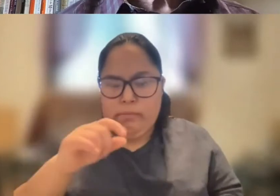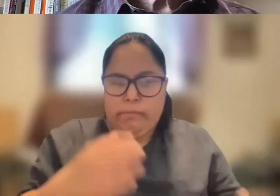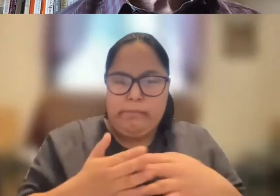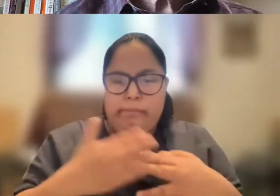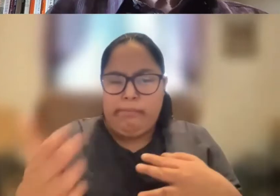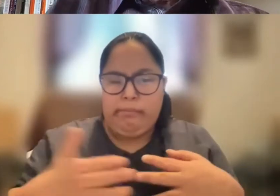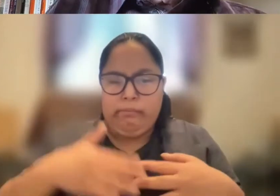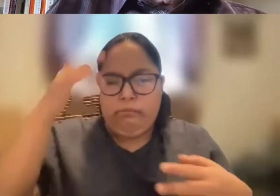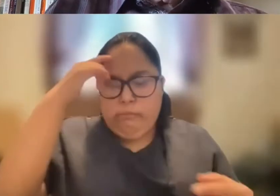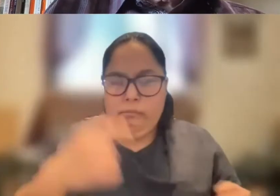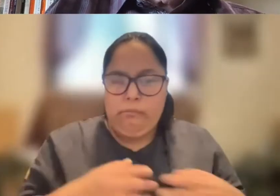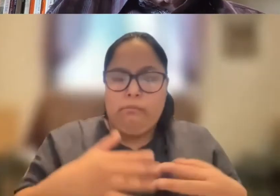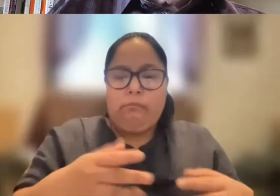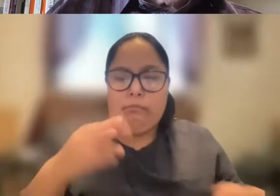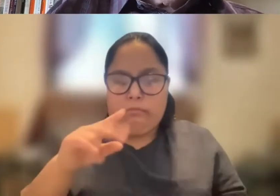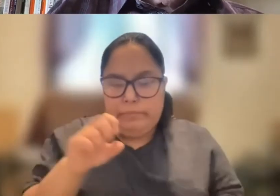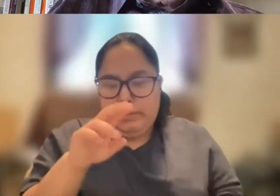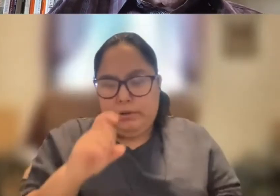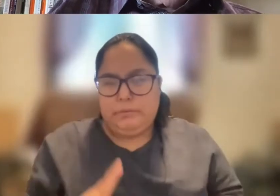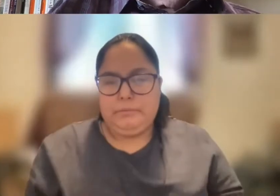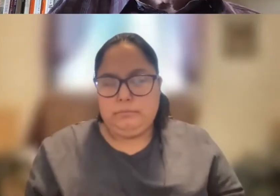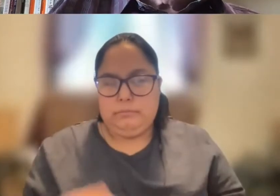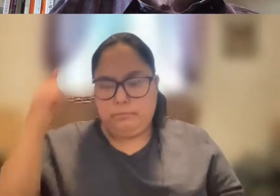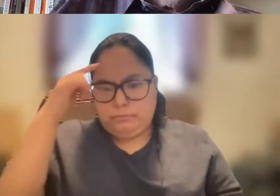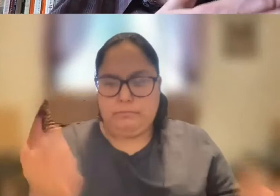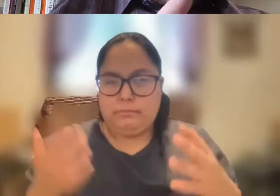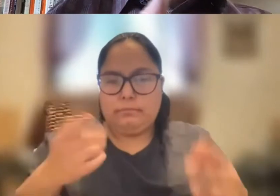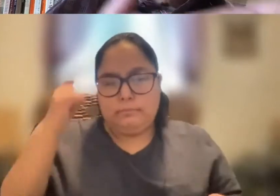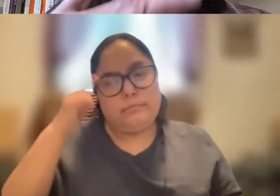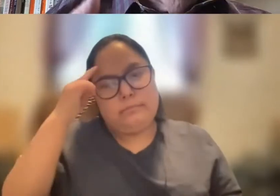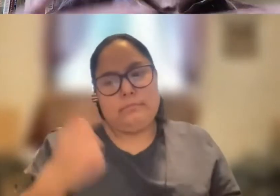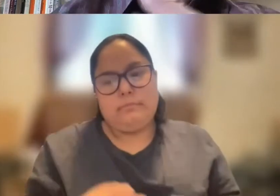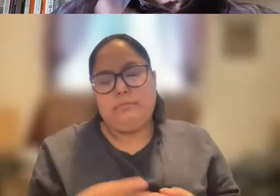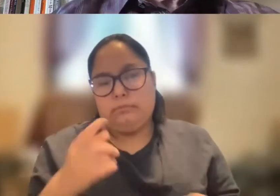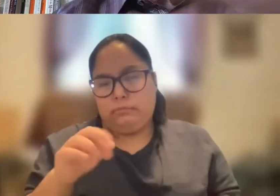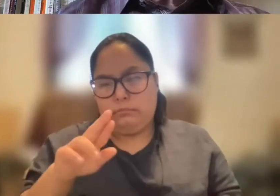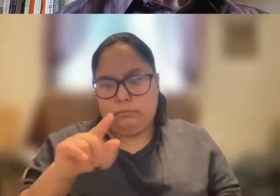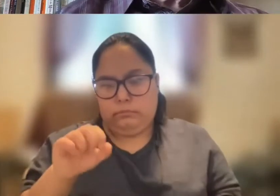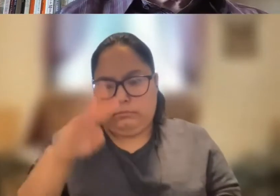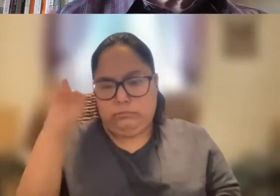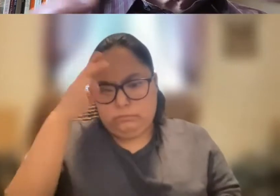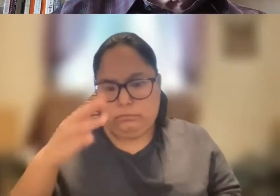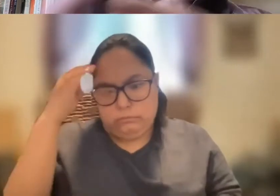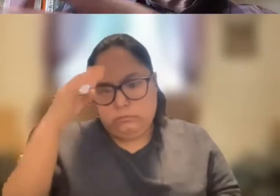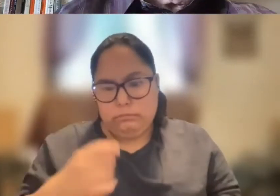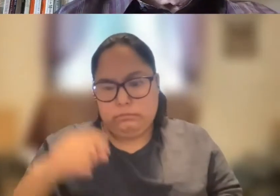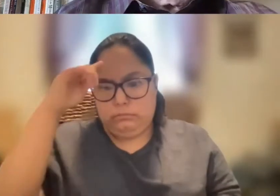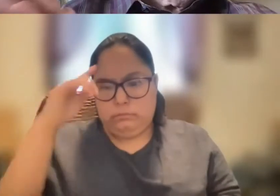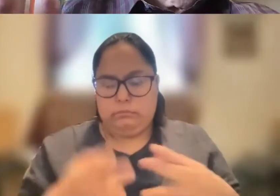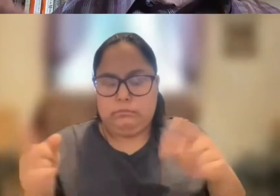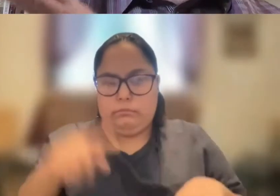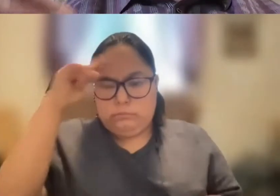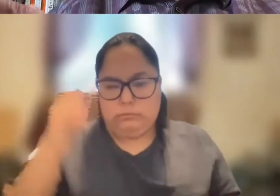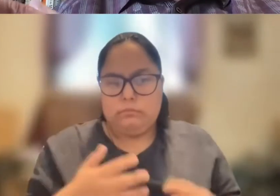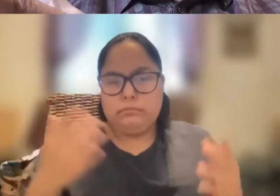that was used. And I wonder, sexual assault will from time to time happen, and I